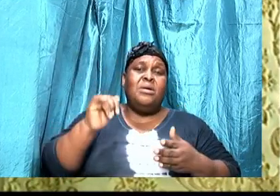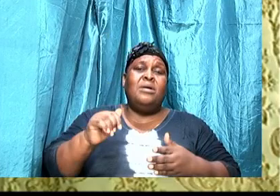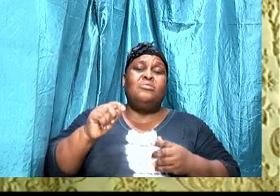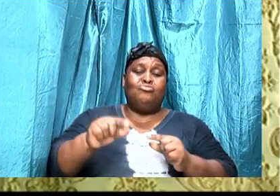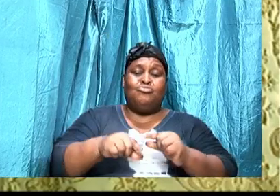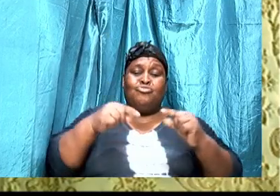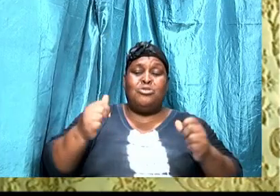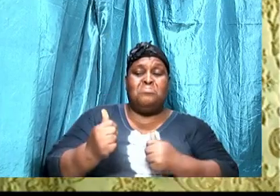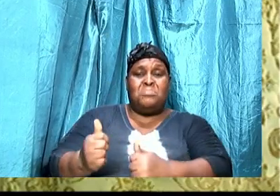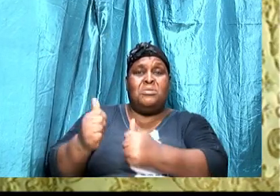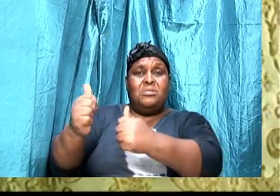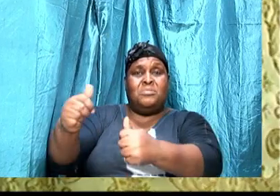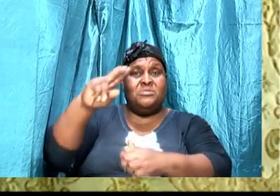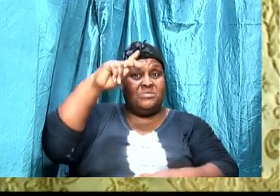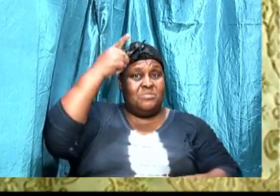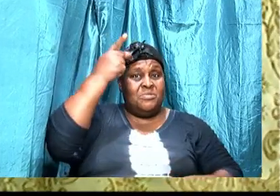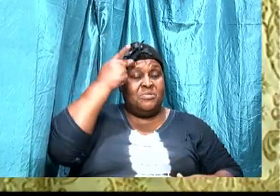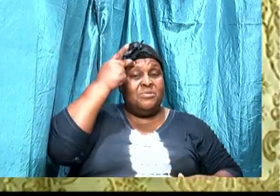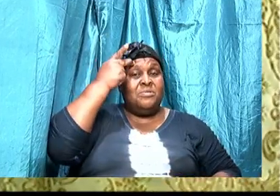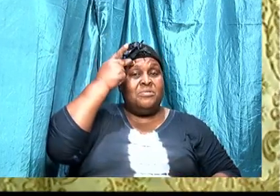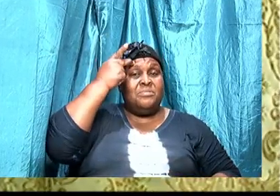great Apostle Paul.